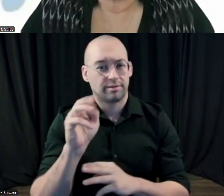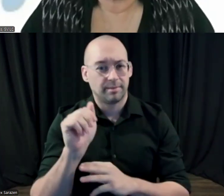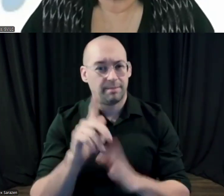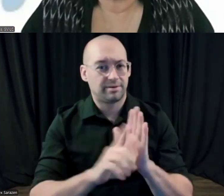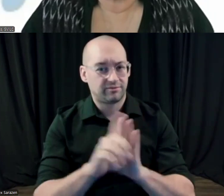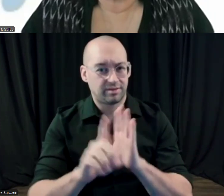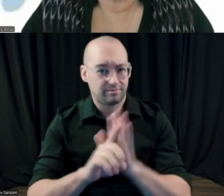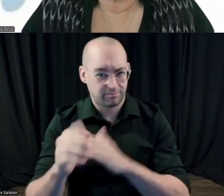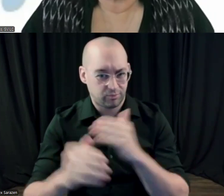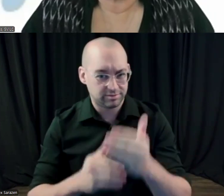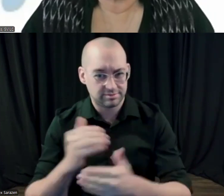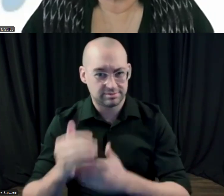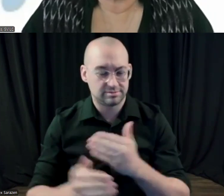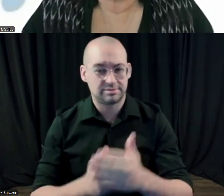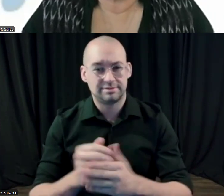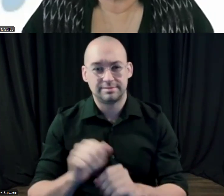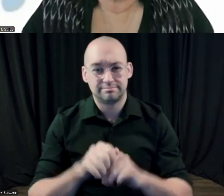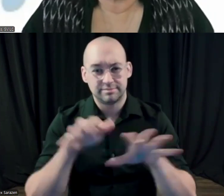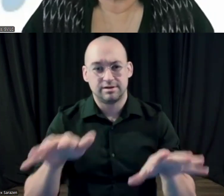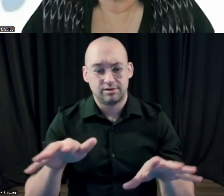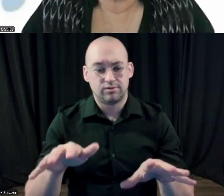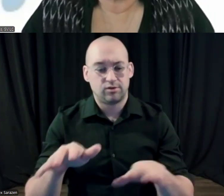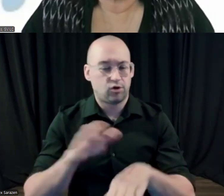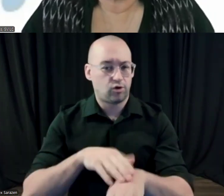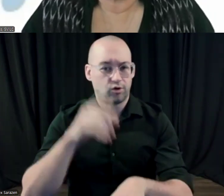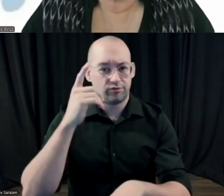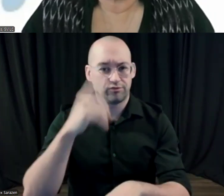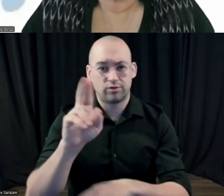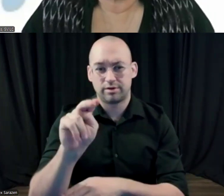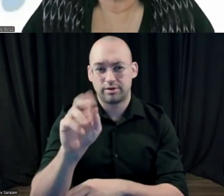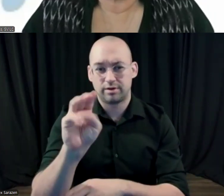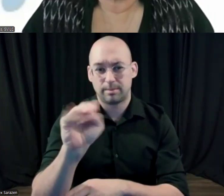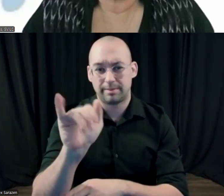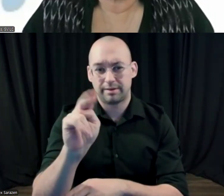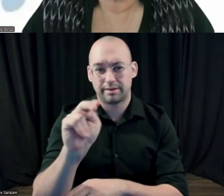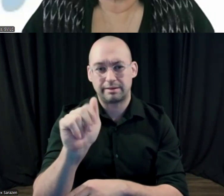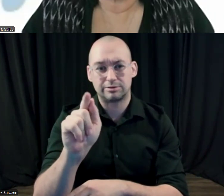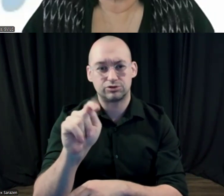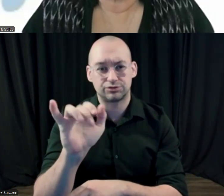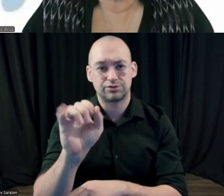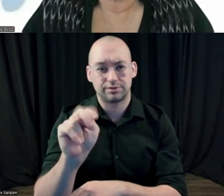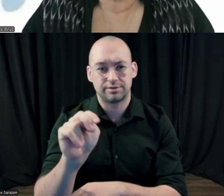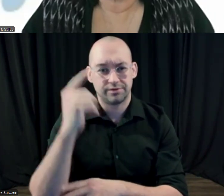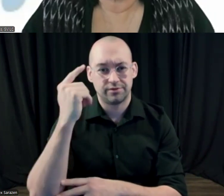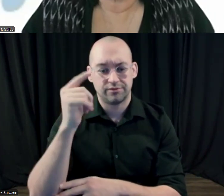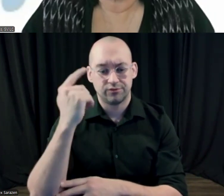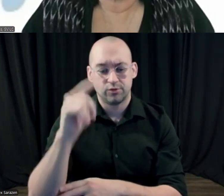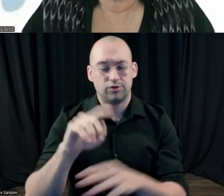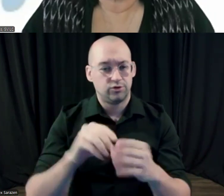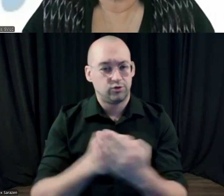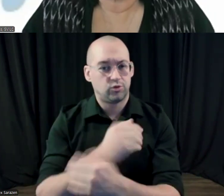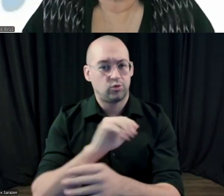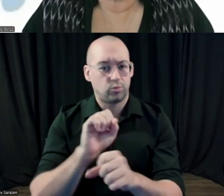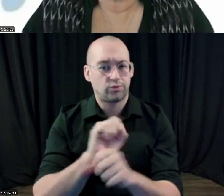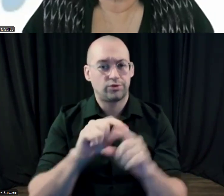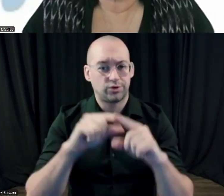process, we sent out a call for nominations yesterday for a new work group, which